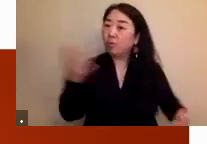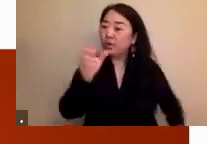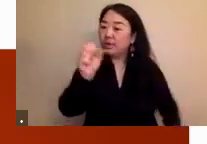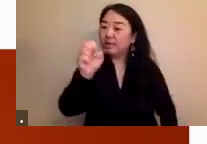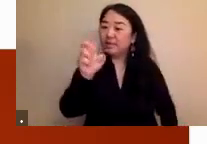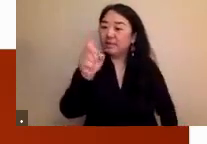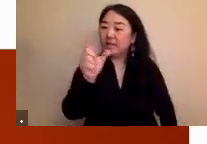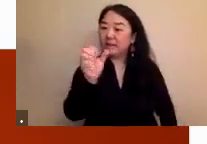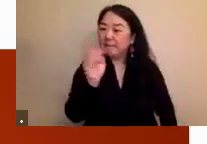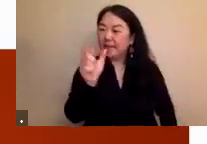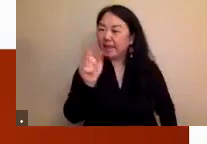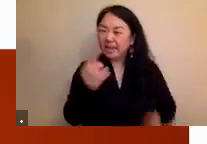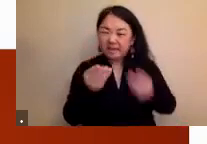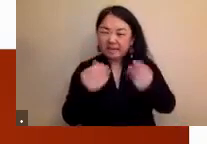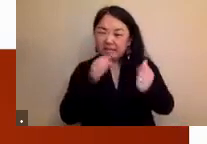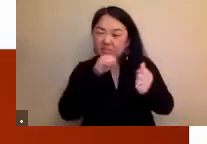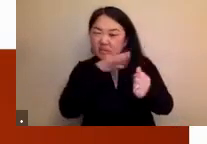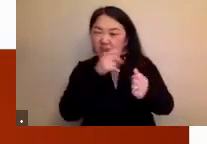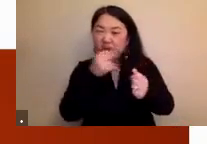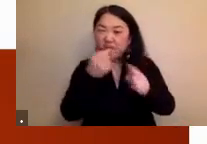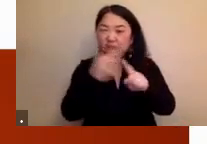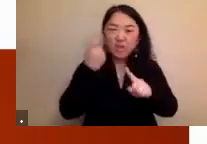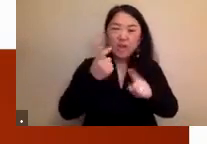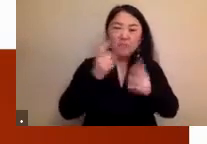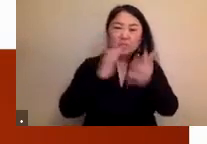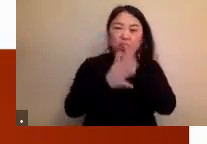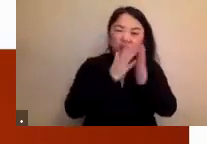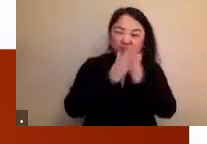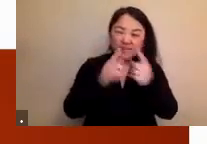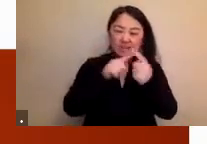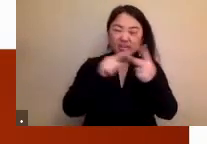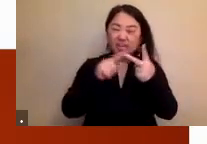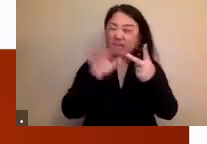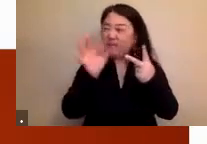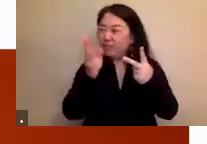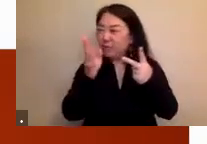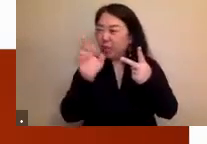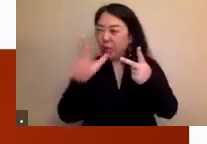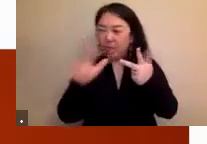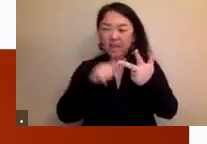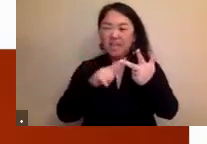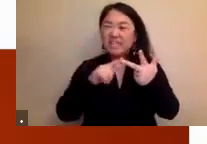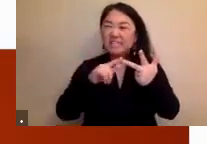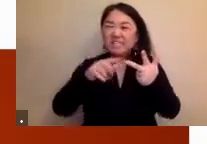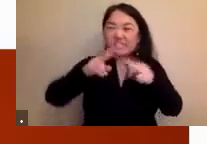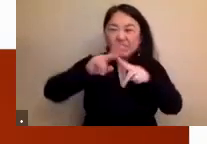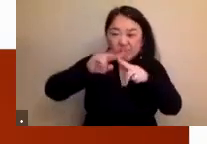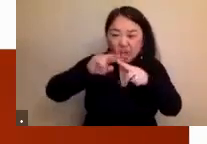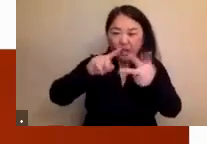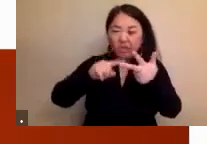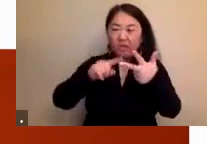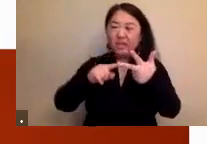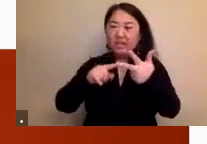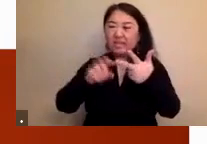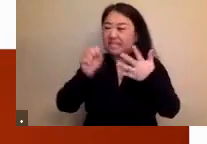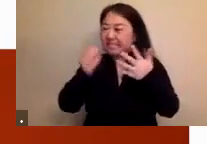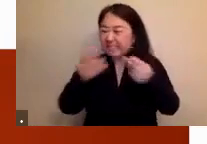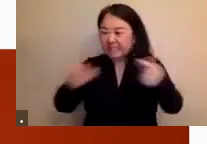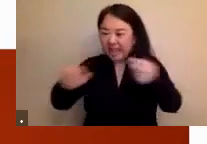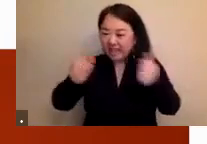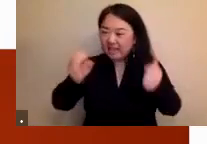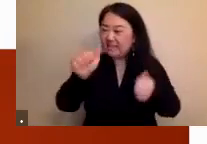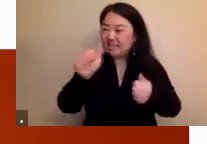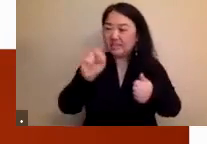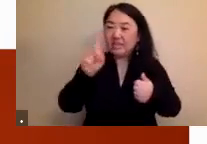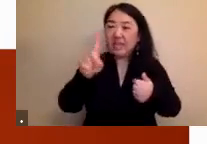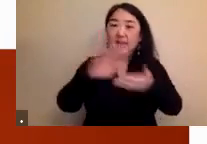or fuel or even salt and sand when we're treating the roads during snowstorms, they actually tend